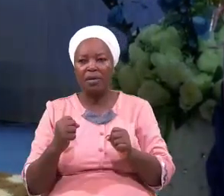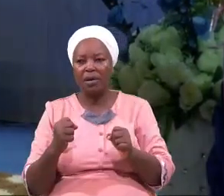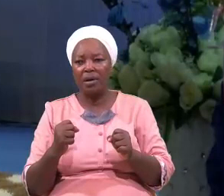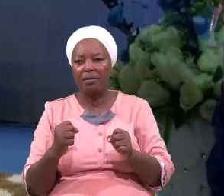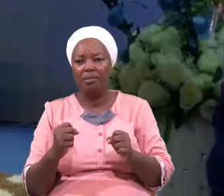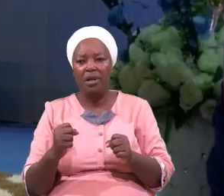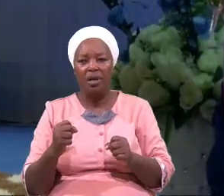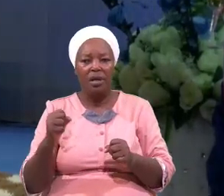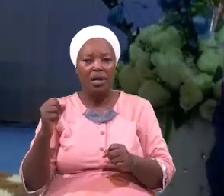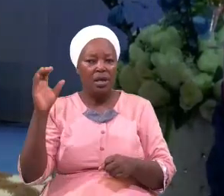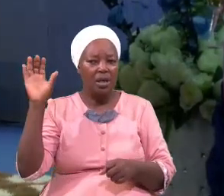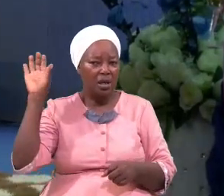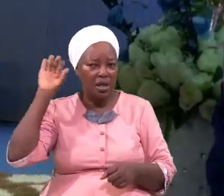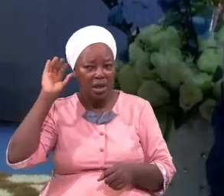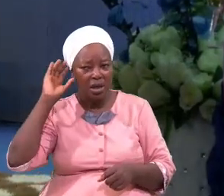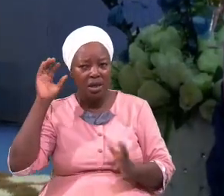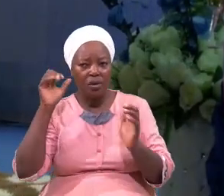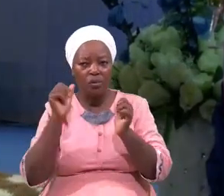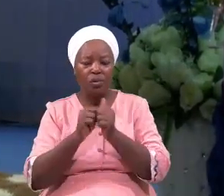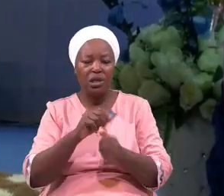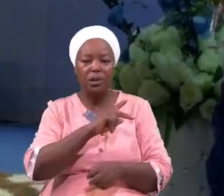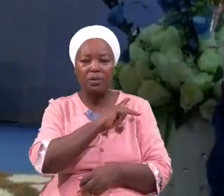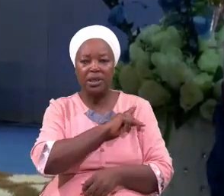Hearing with personalization.